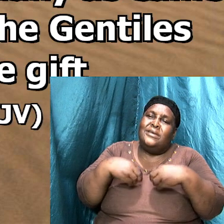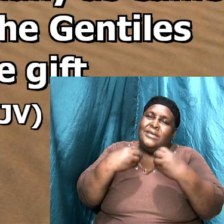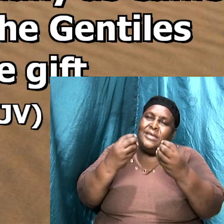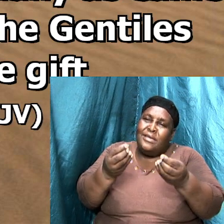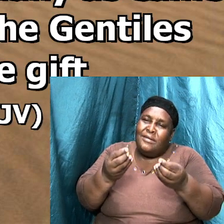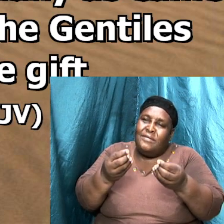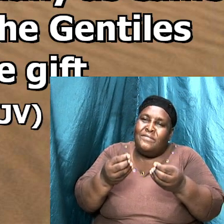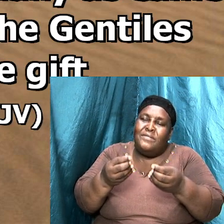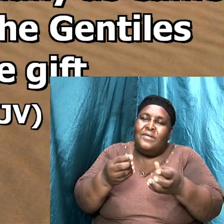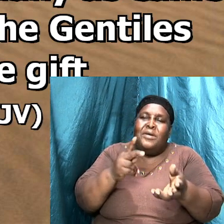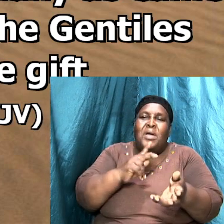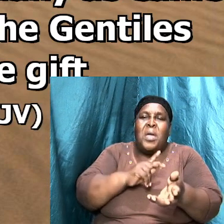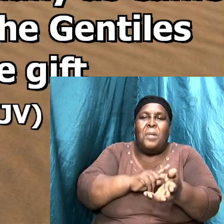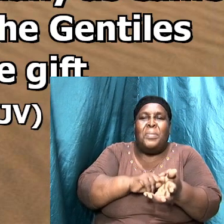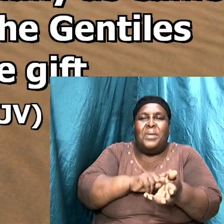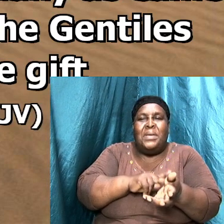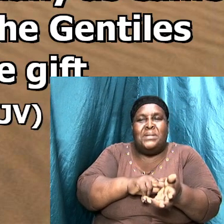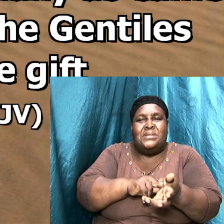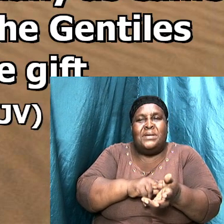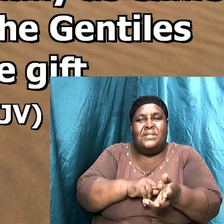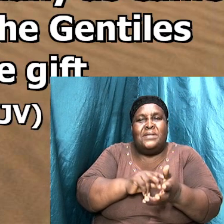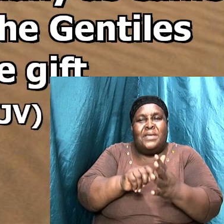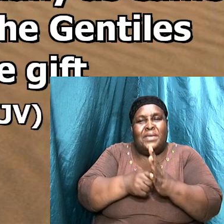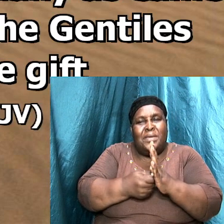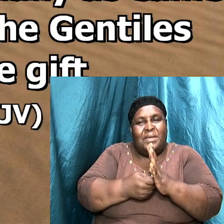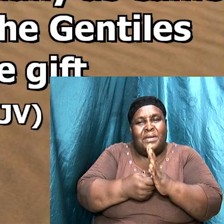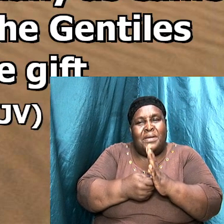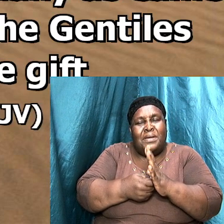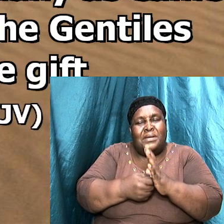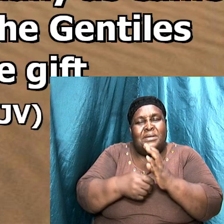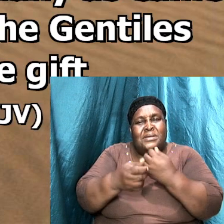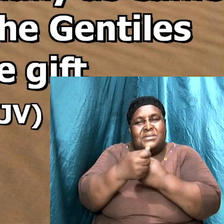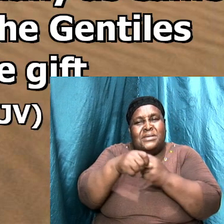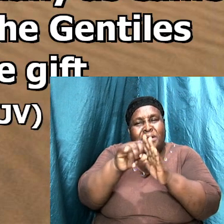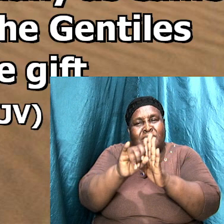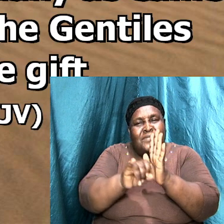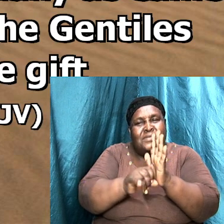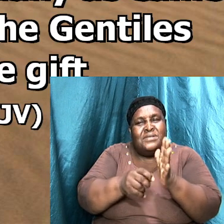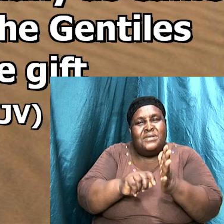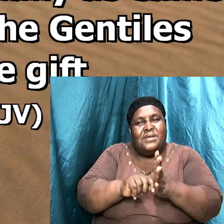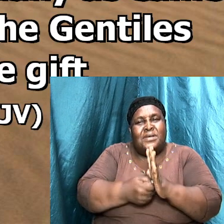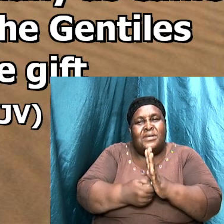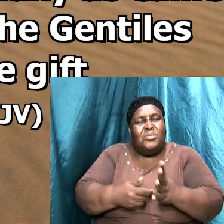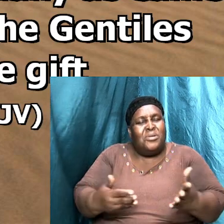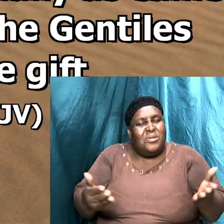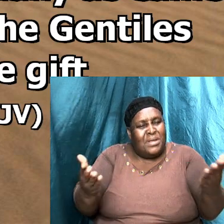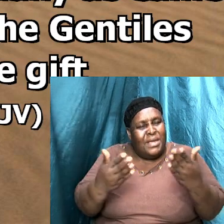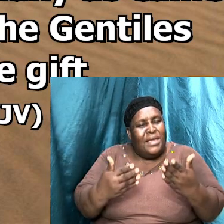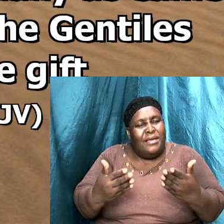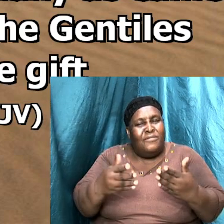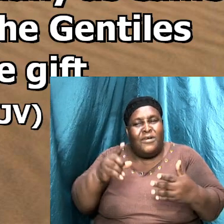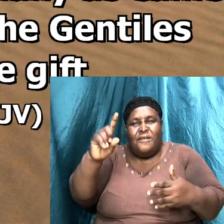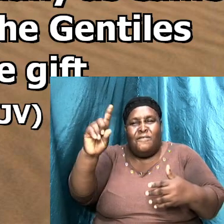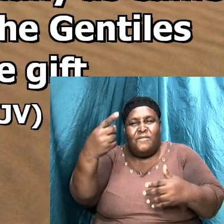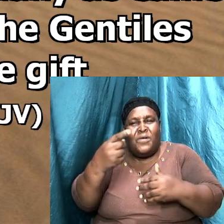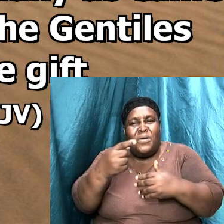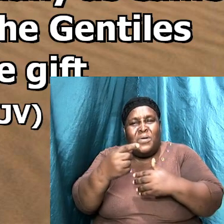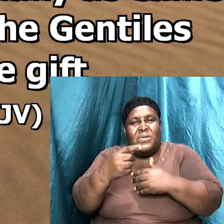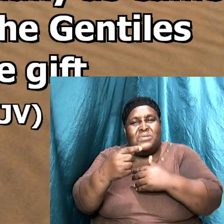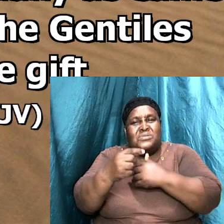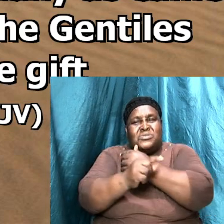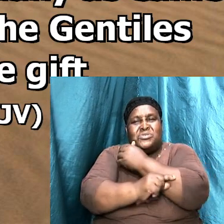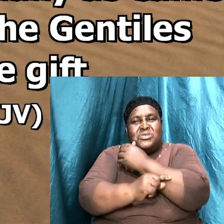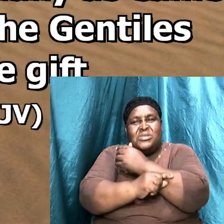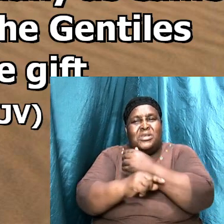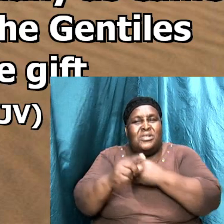16 and Peter turned that key on the day of Pentecost but here it was for the first Gentile to hear the gospel